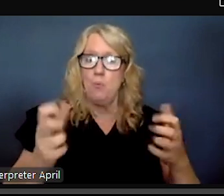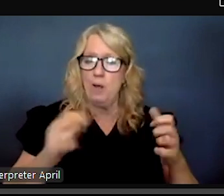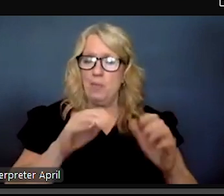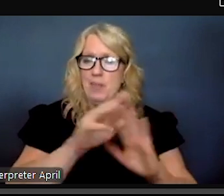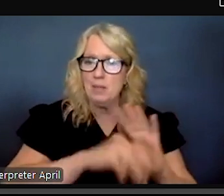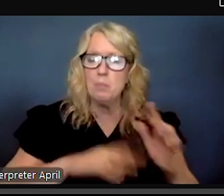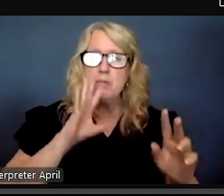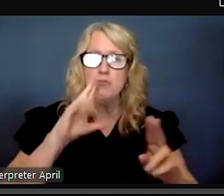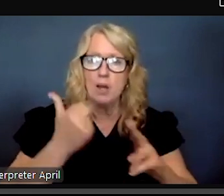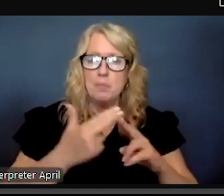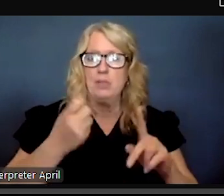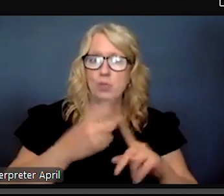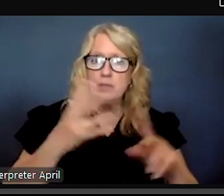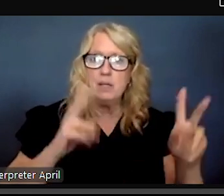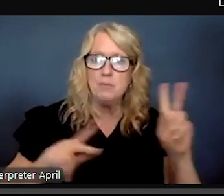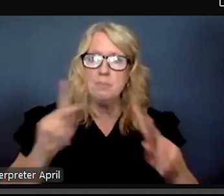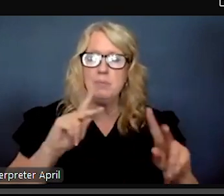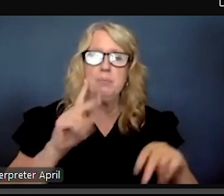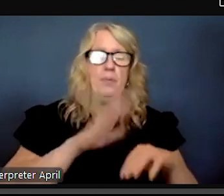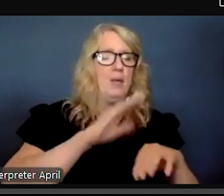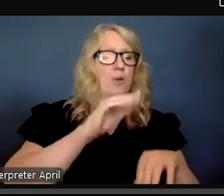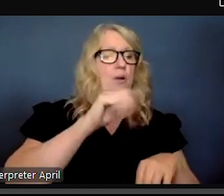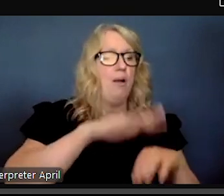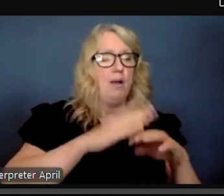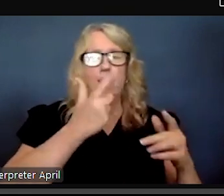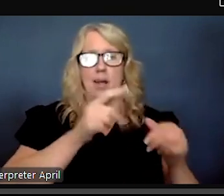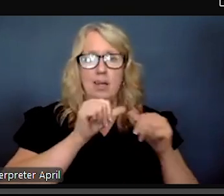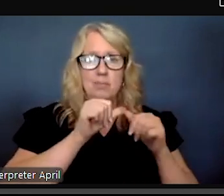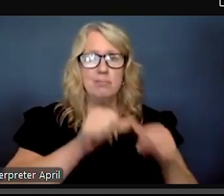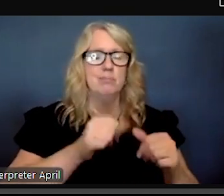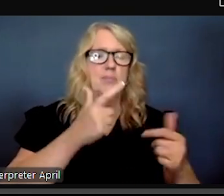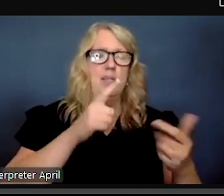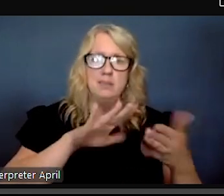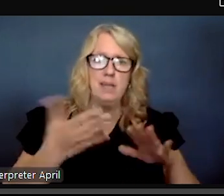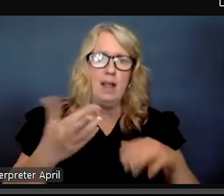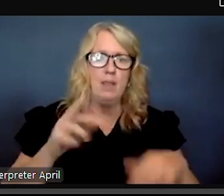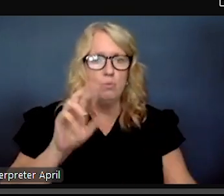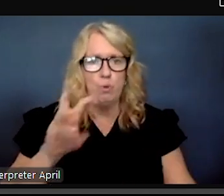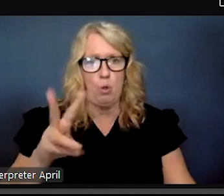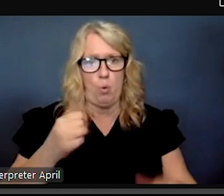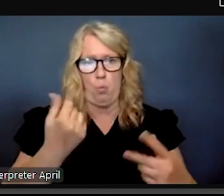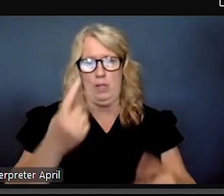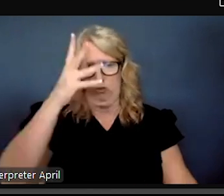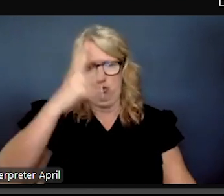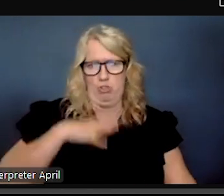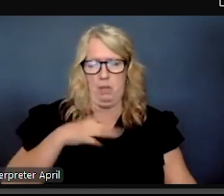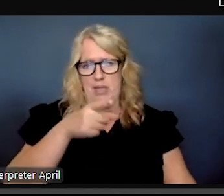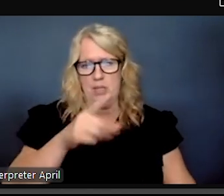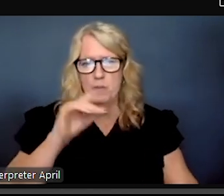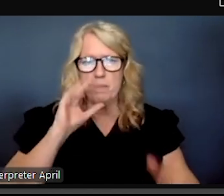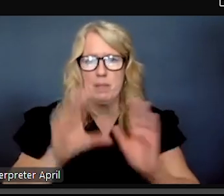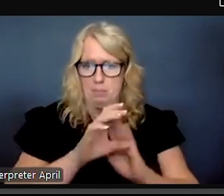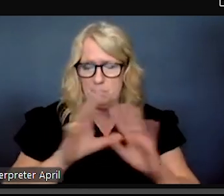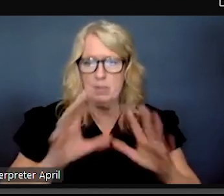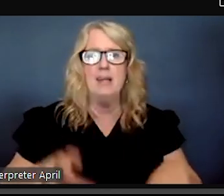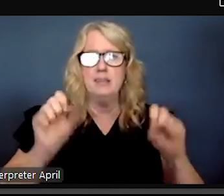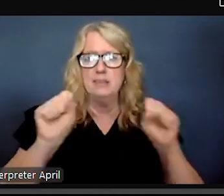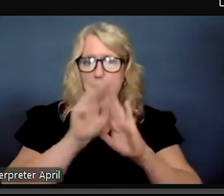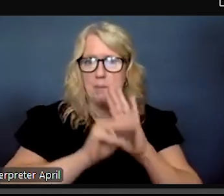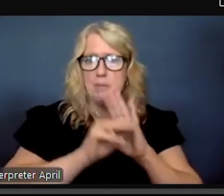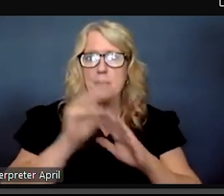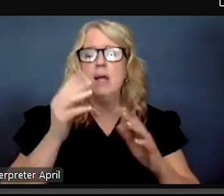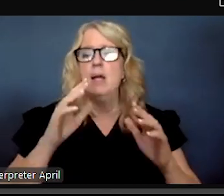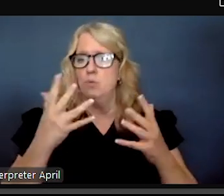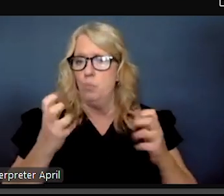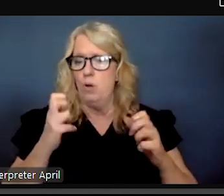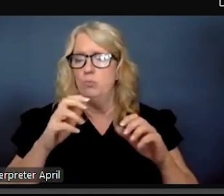talking about expanding it to people on life and death row. One of the gentlemen in this picture has taken the curriculum and is looking to